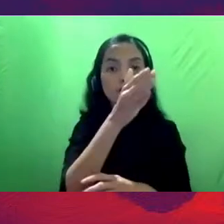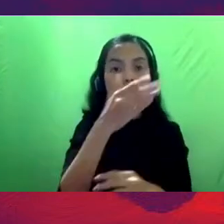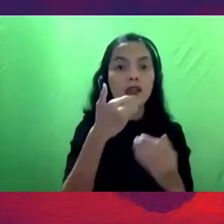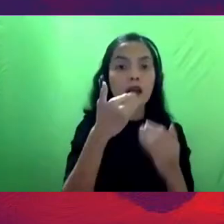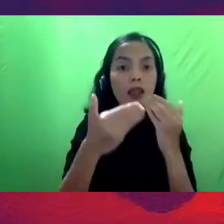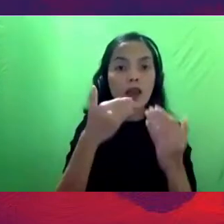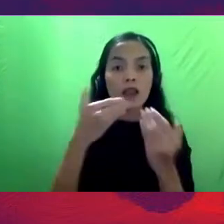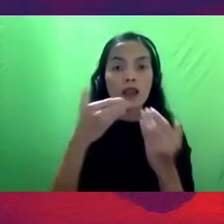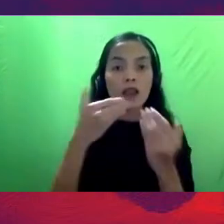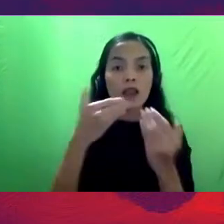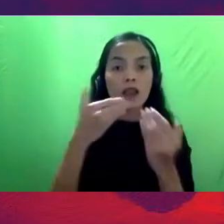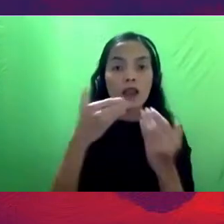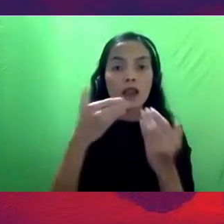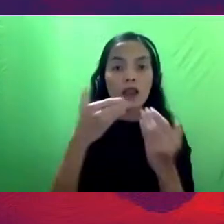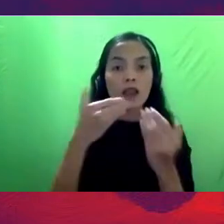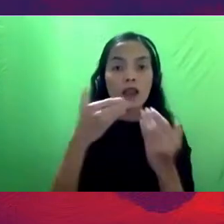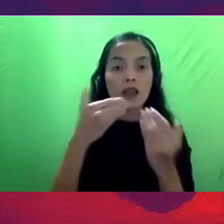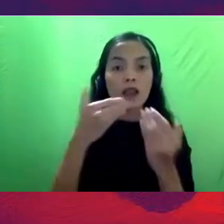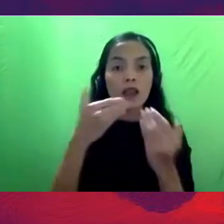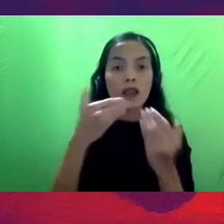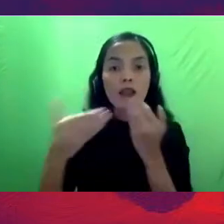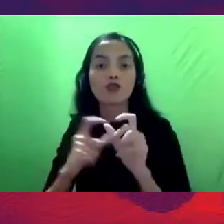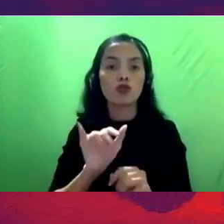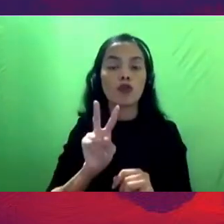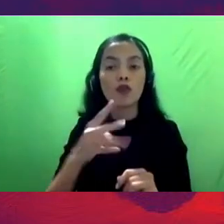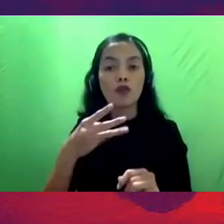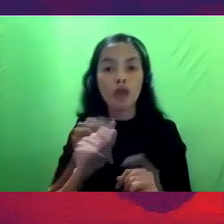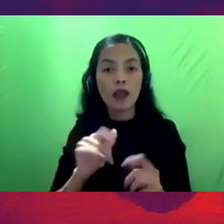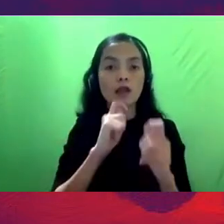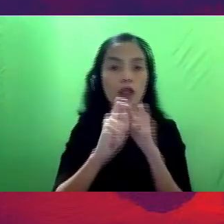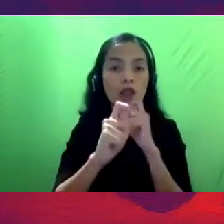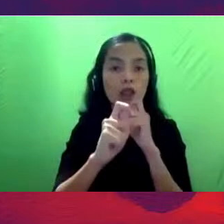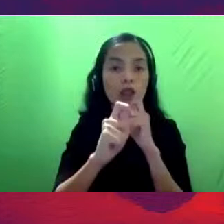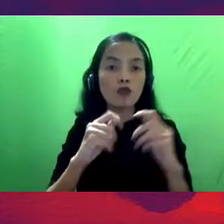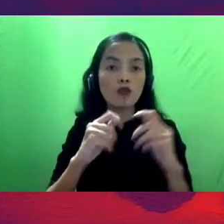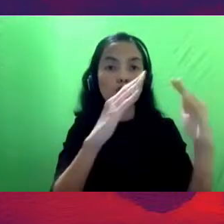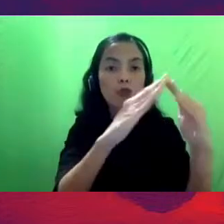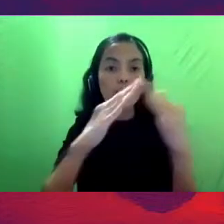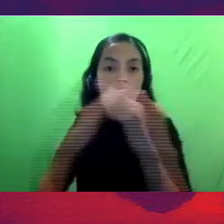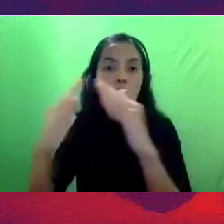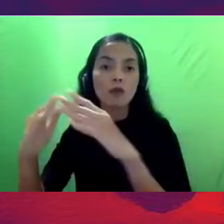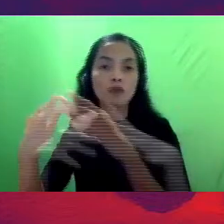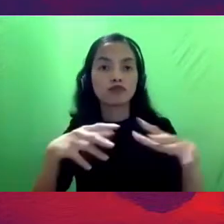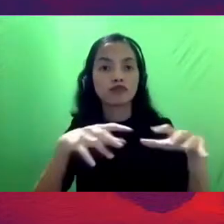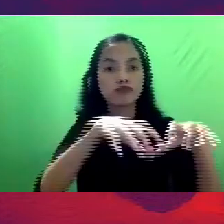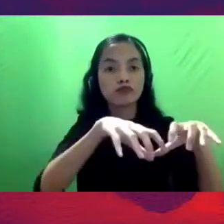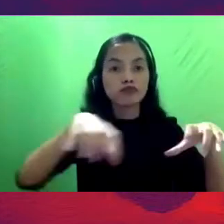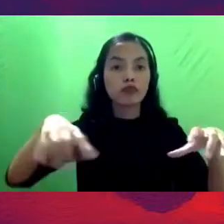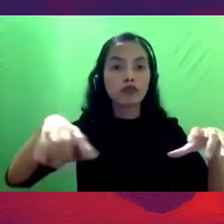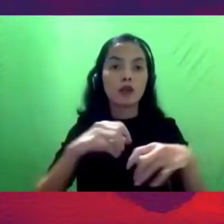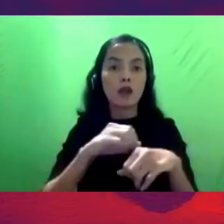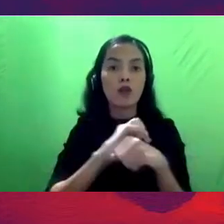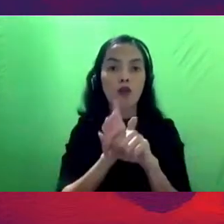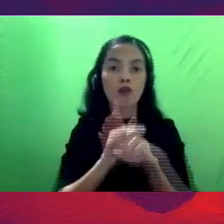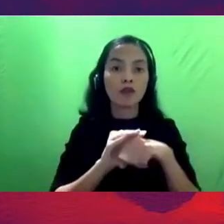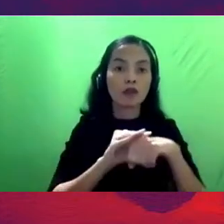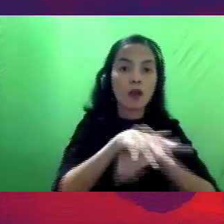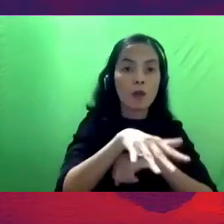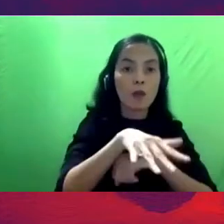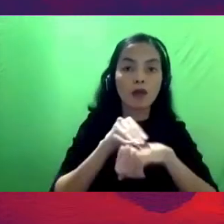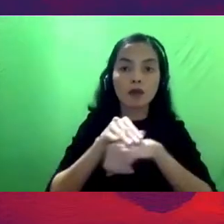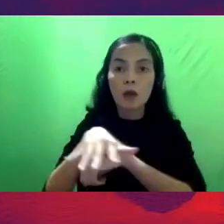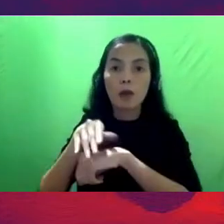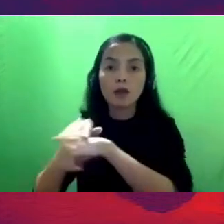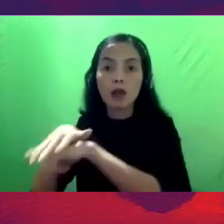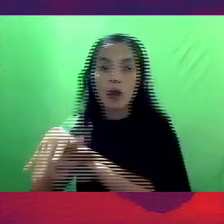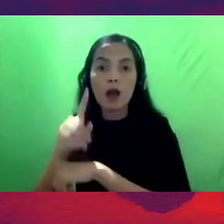household that we assume are affected by COVID-19 pandemic. Particular attention was given